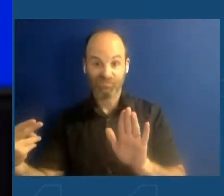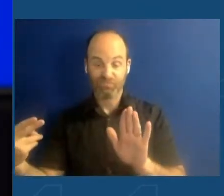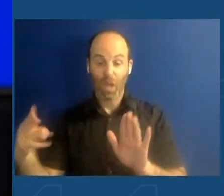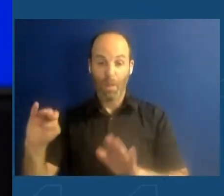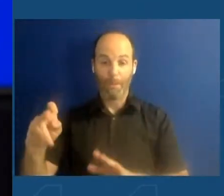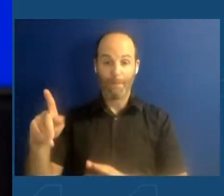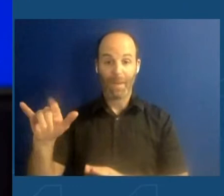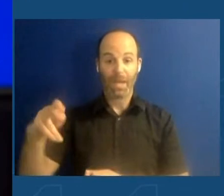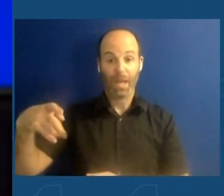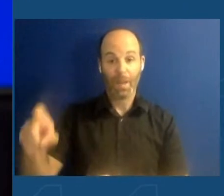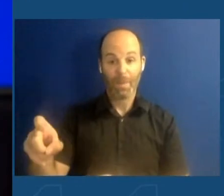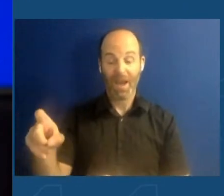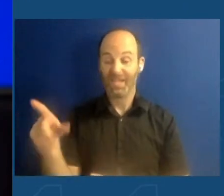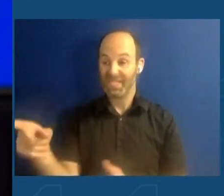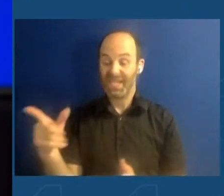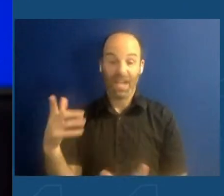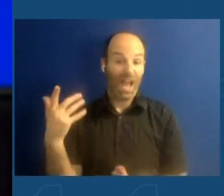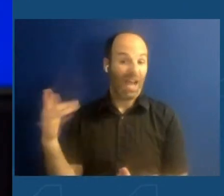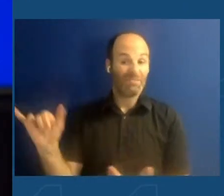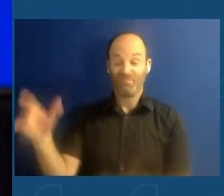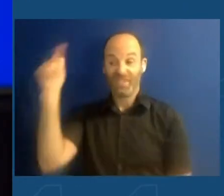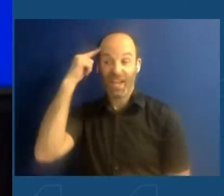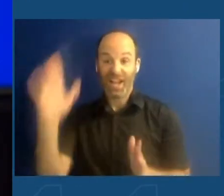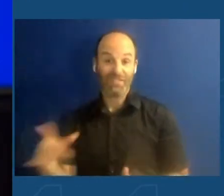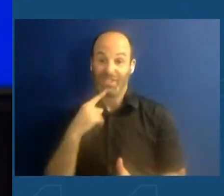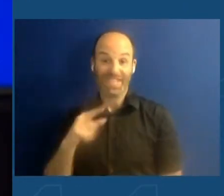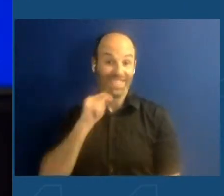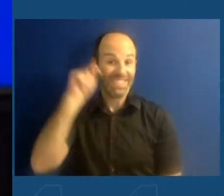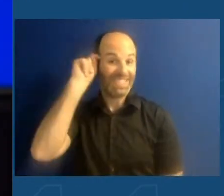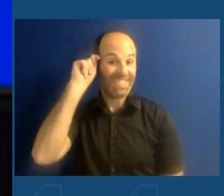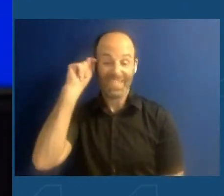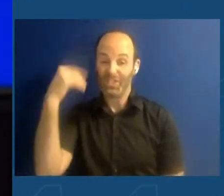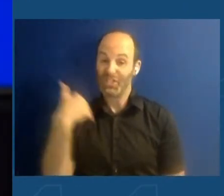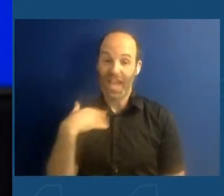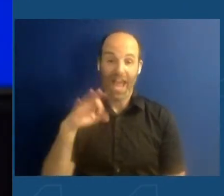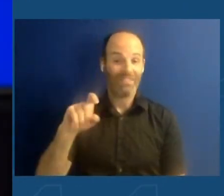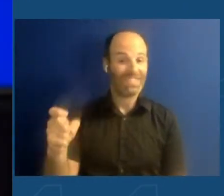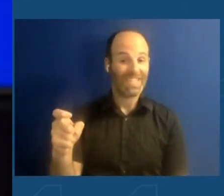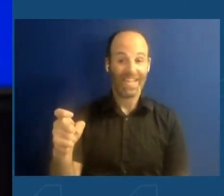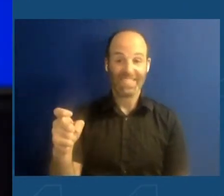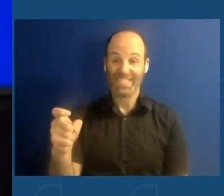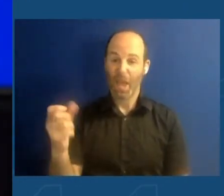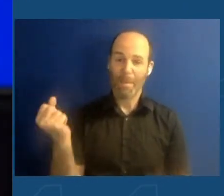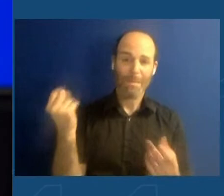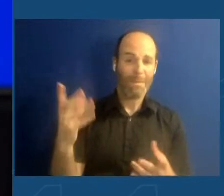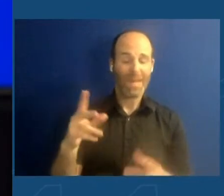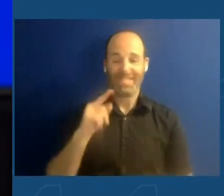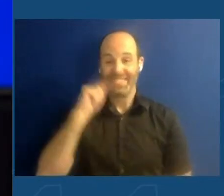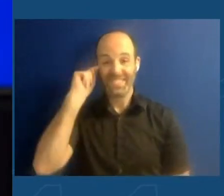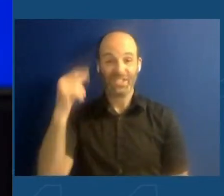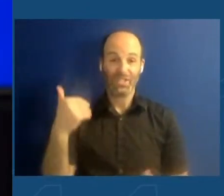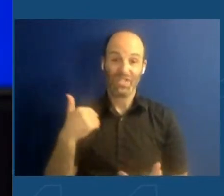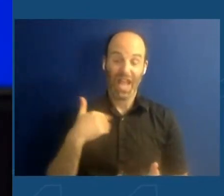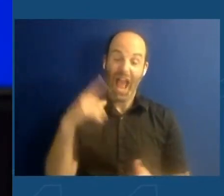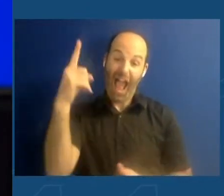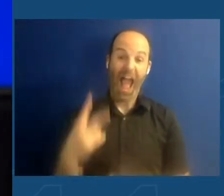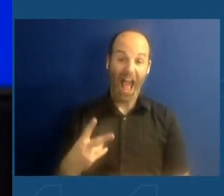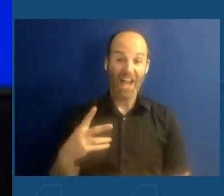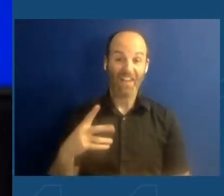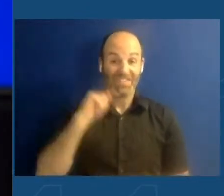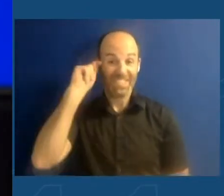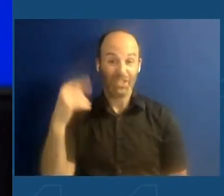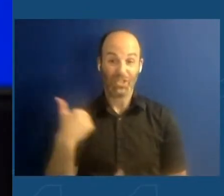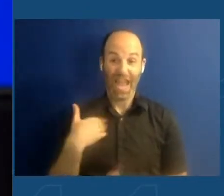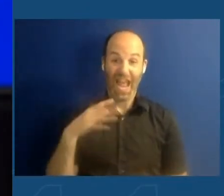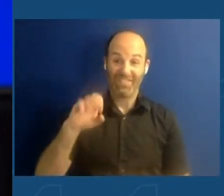has said, teenagers have sex. Half of teenagers have had sex before they're 18. That's what our data show, whether parents